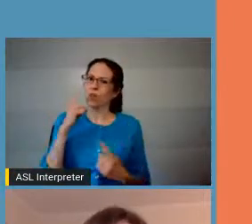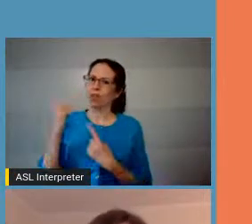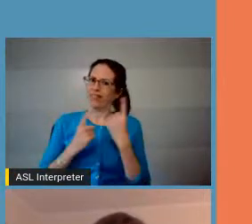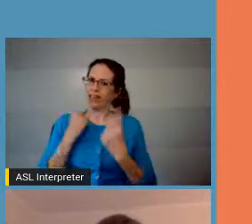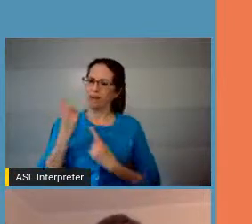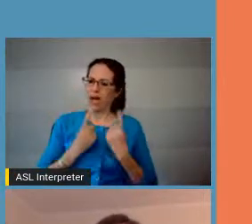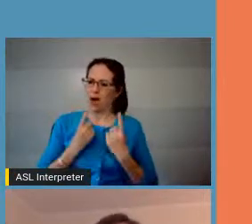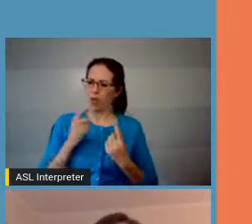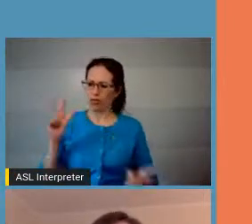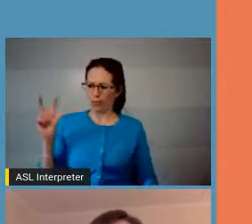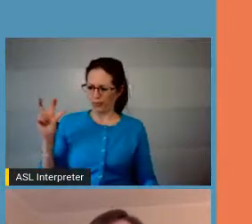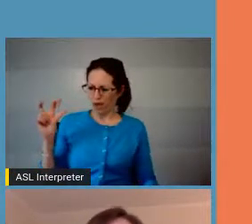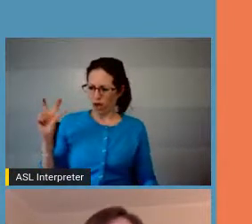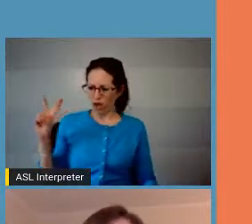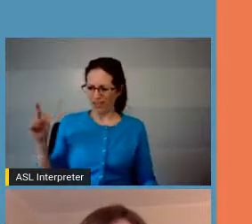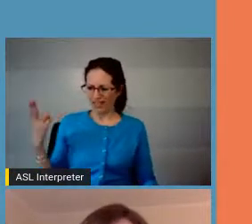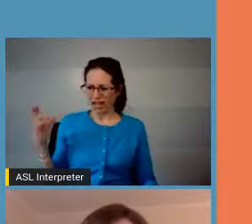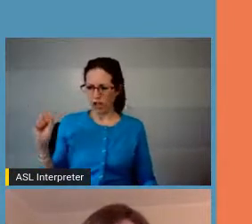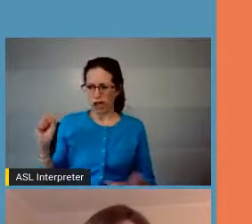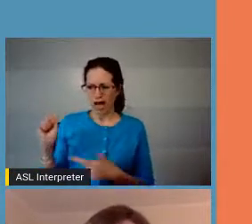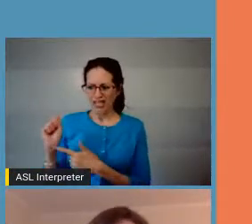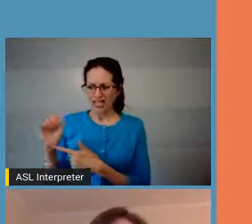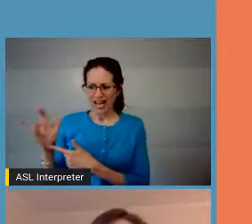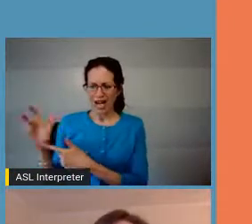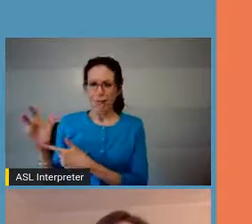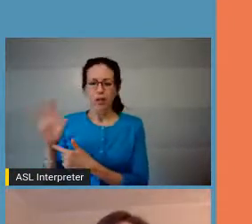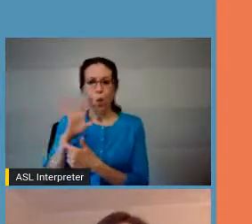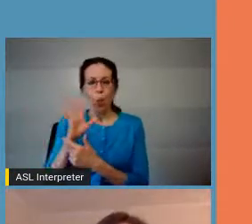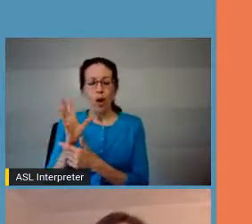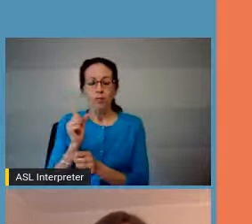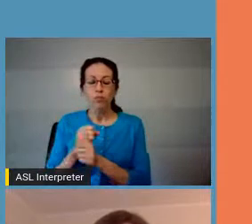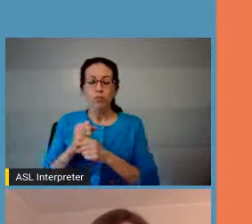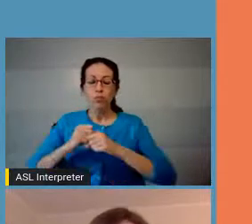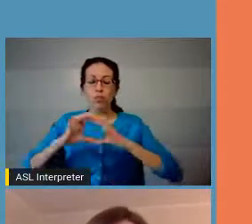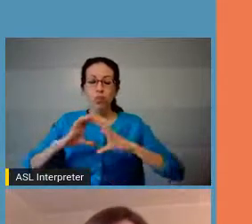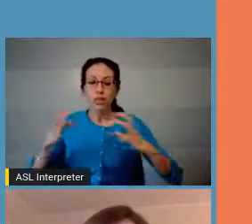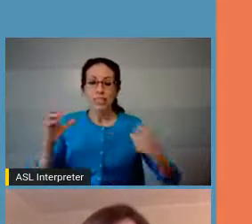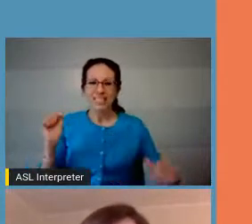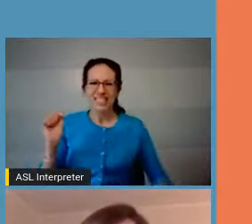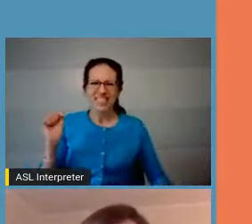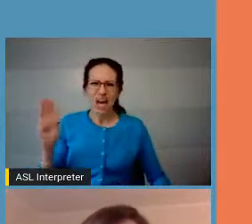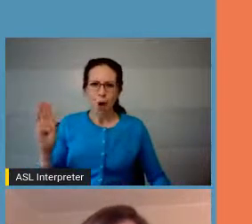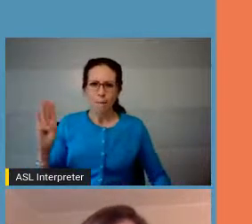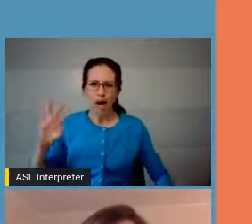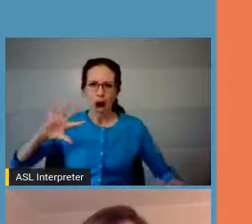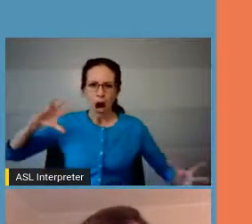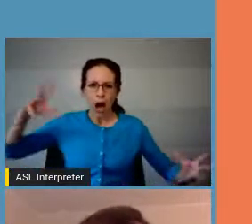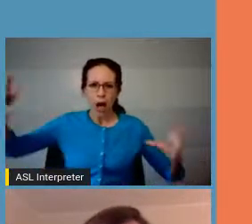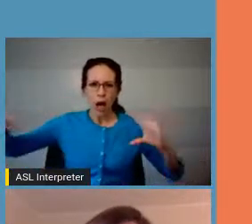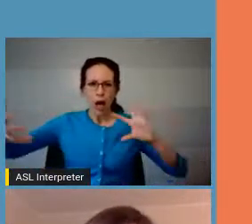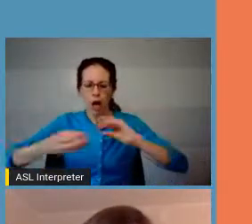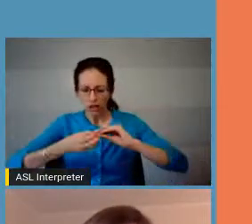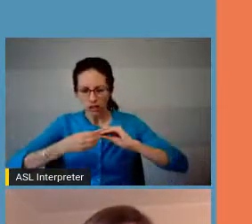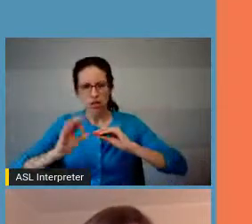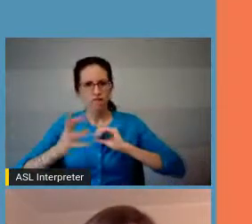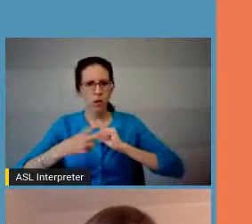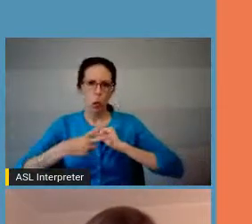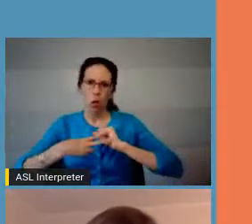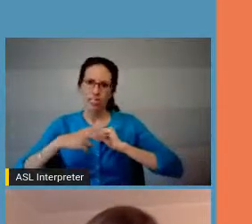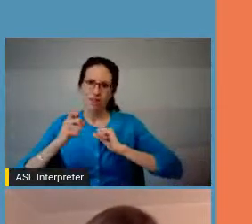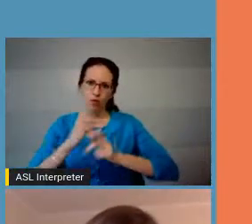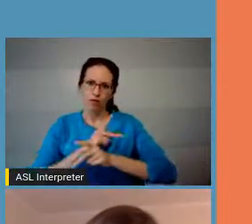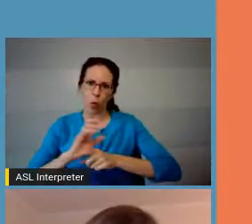that 300 VHS tapes is going to produce terabytes of storage that they're going to need to be able to account for. But